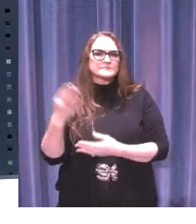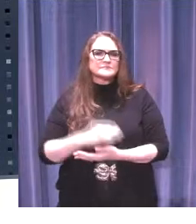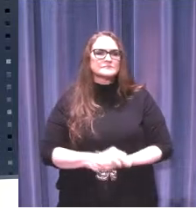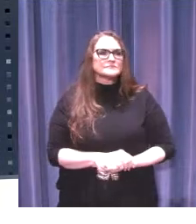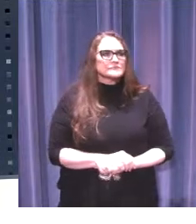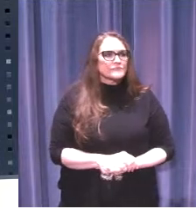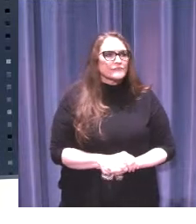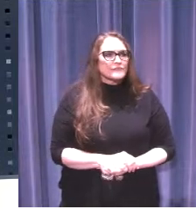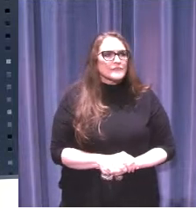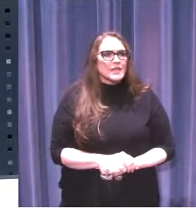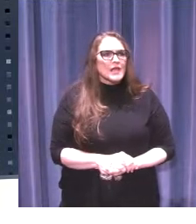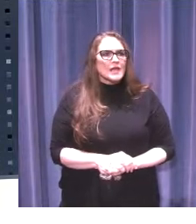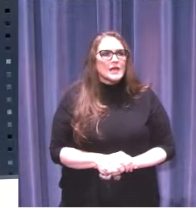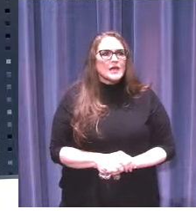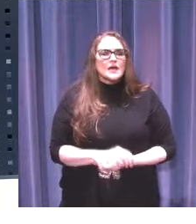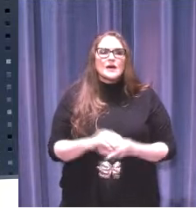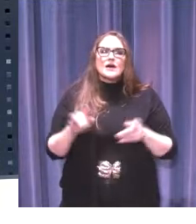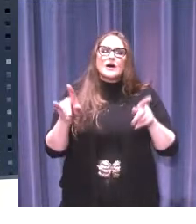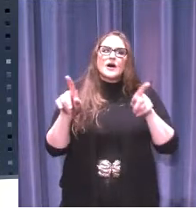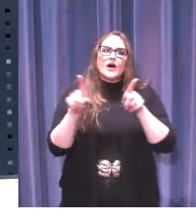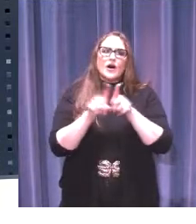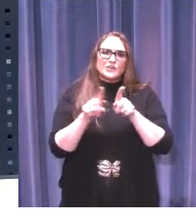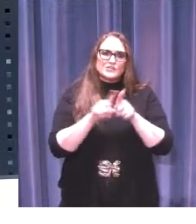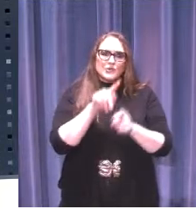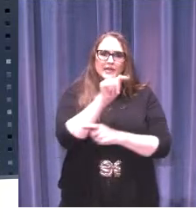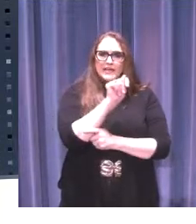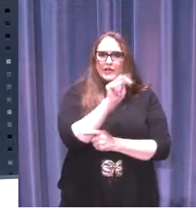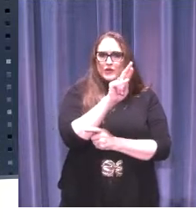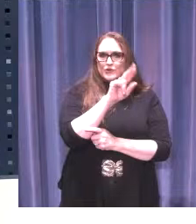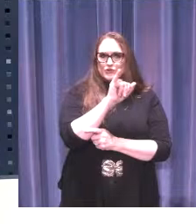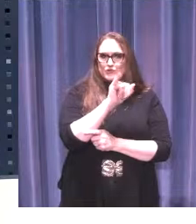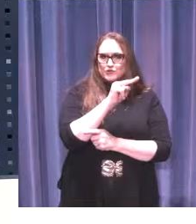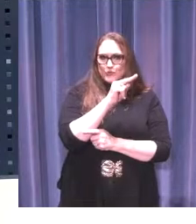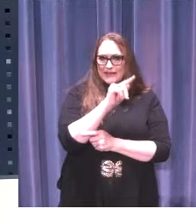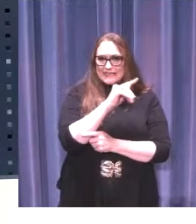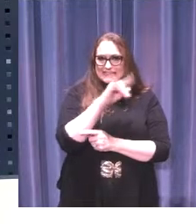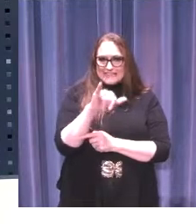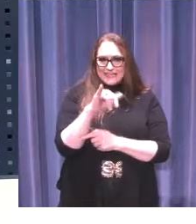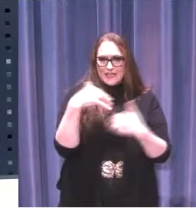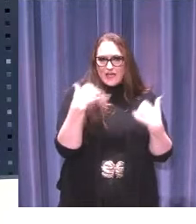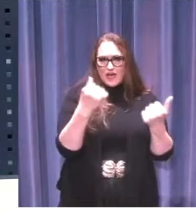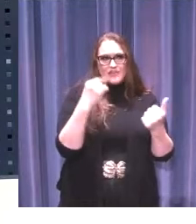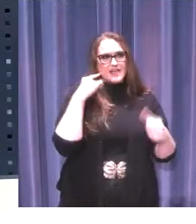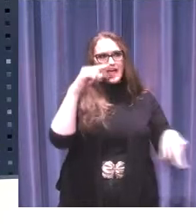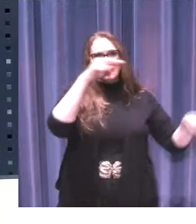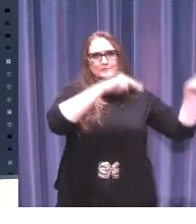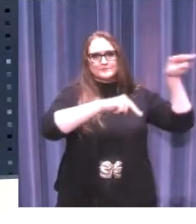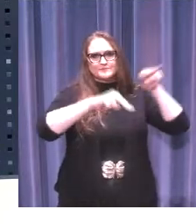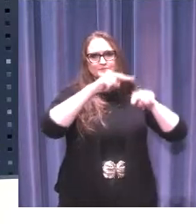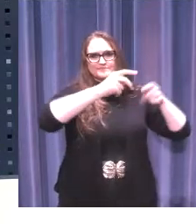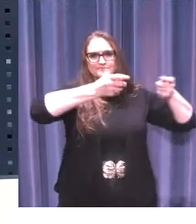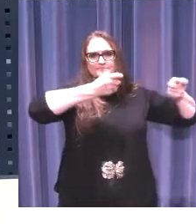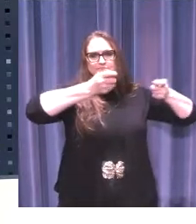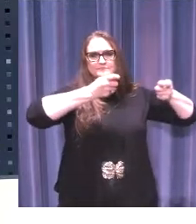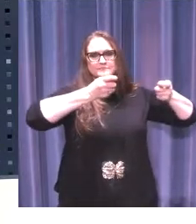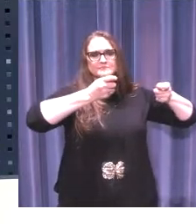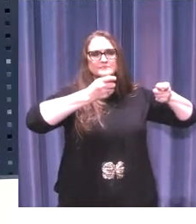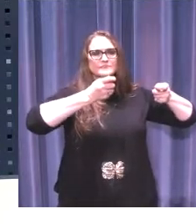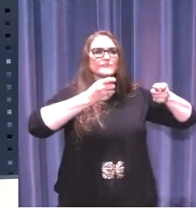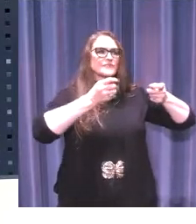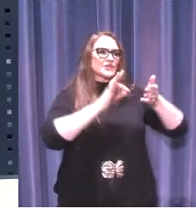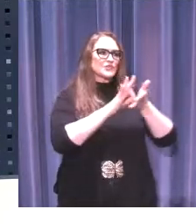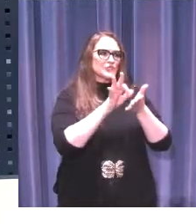I also, at Trinity Health, they oversaw the Treasury integration of